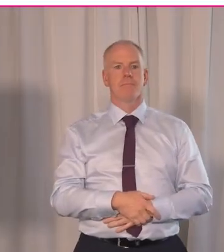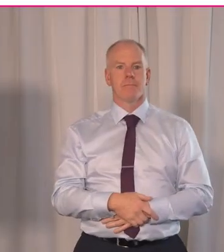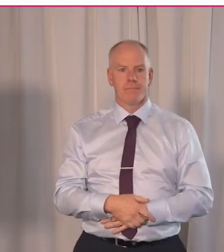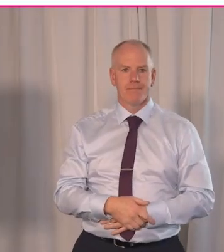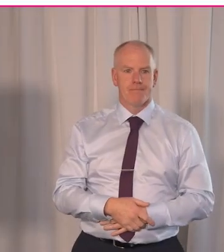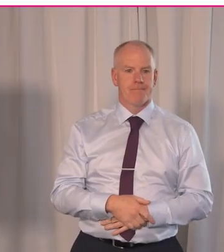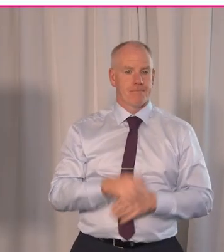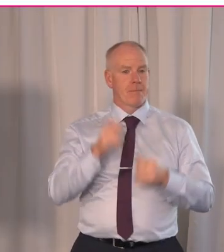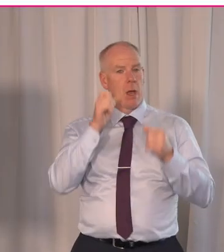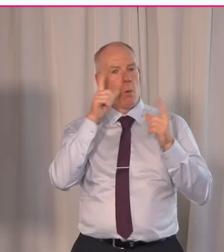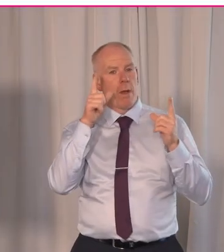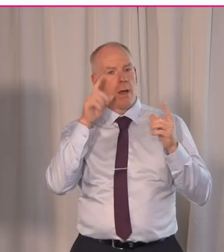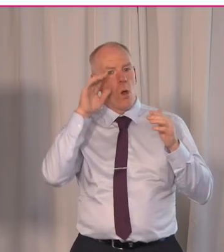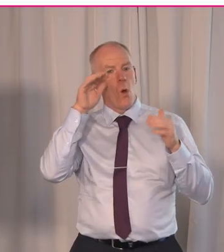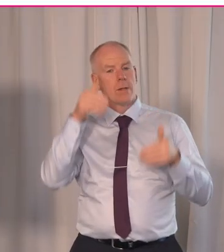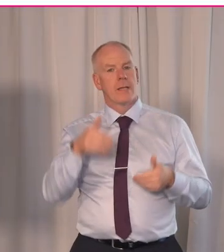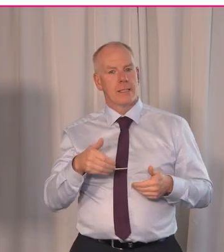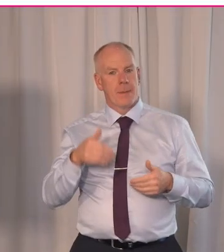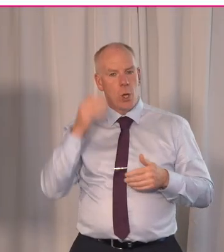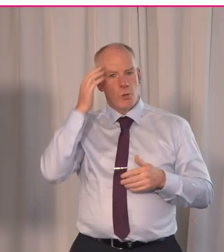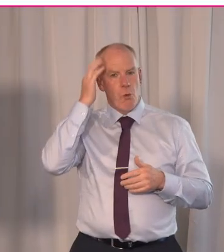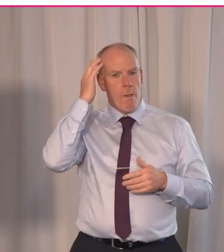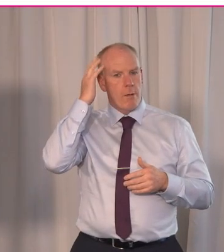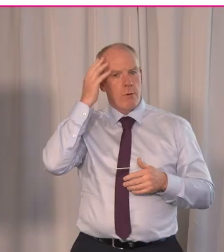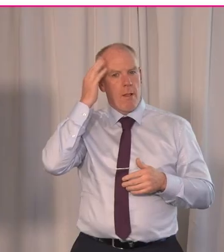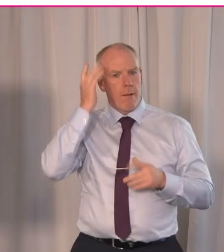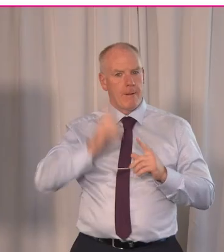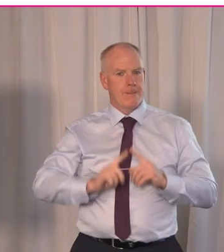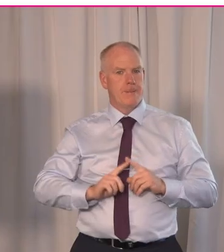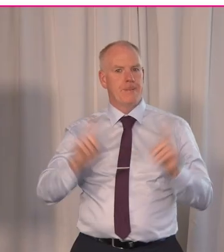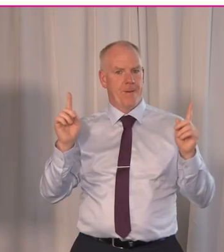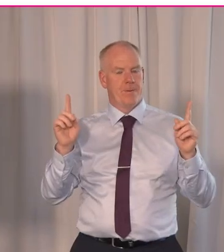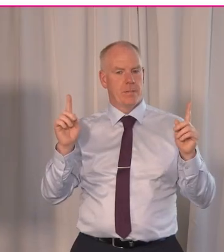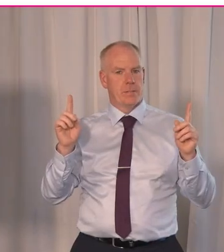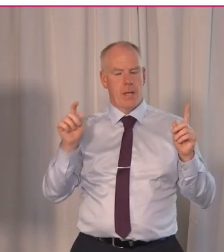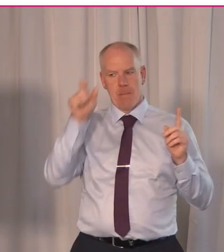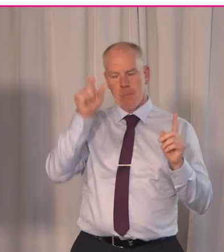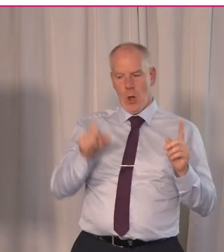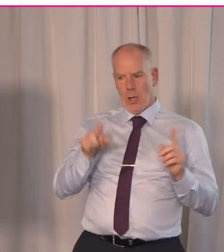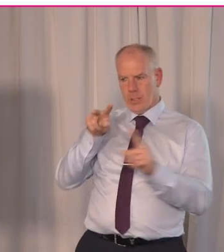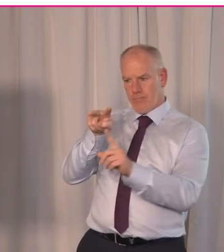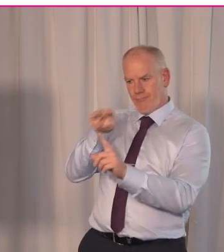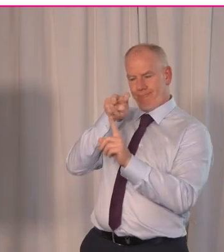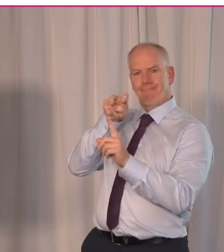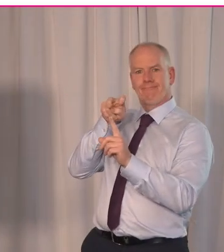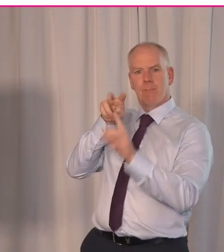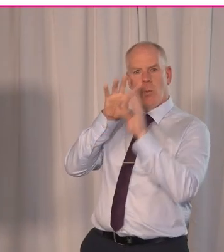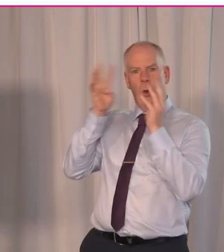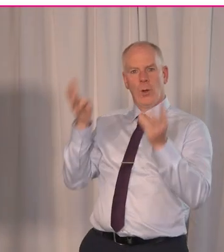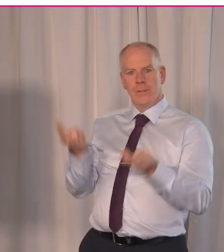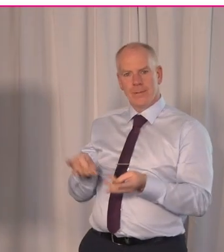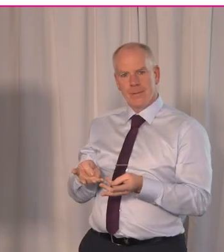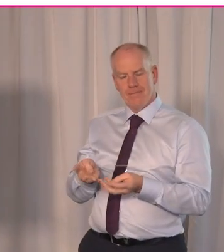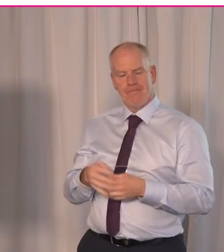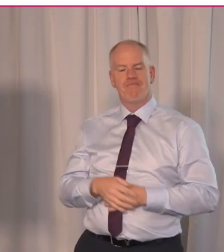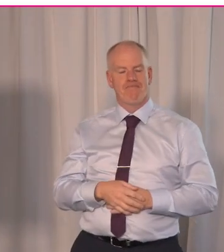As we know, autism is a neurological difference in the way that individuals perceive the world around them, and this